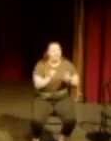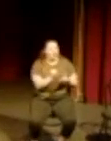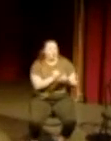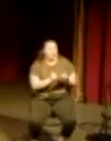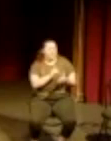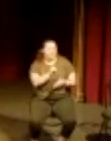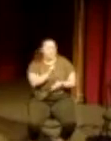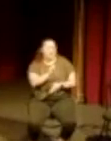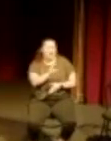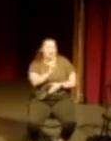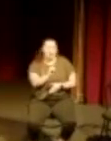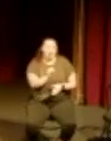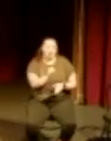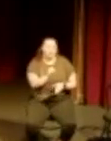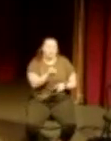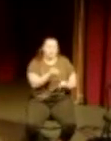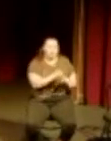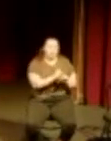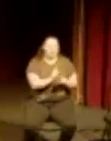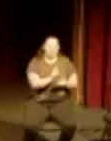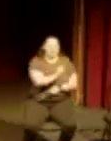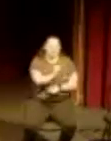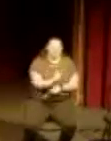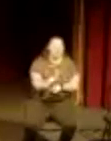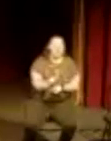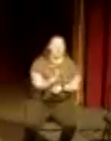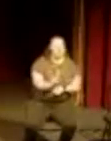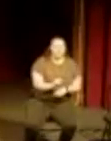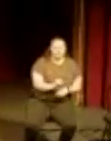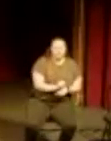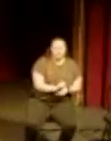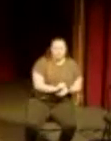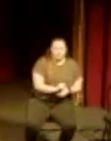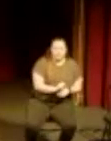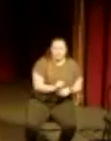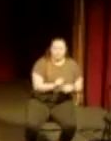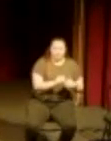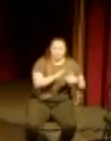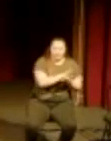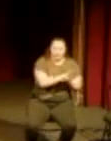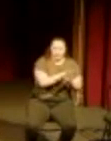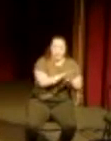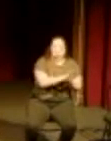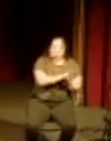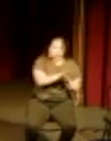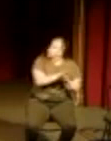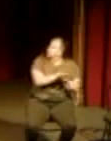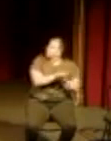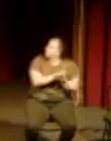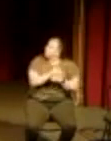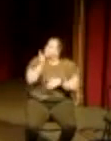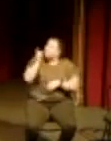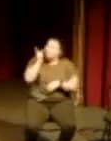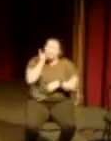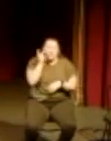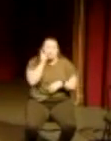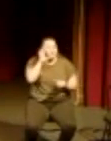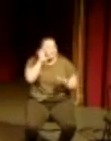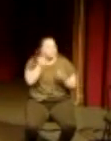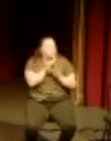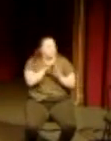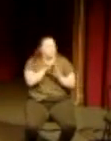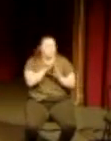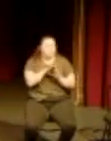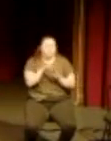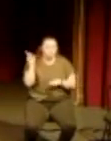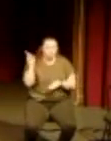from the Tulare campus. Here's a couple of renderings. And then I've got an overview.